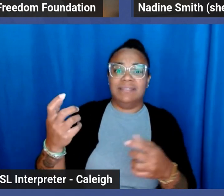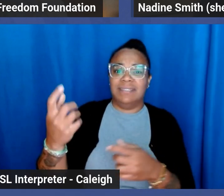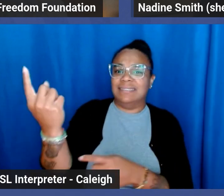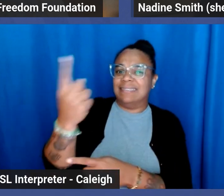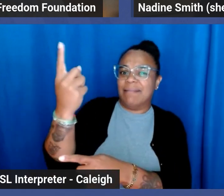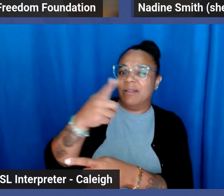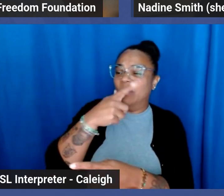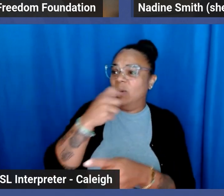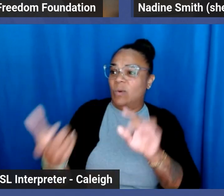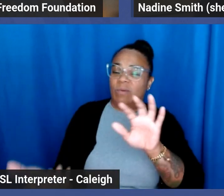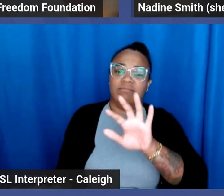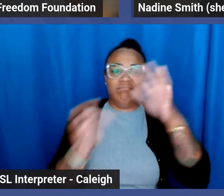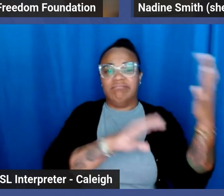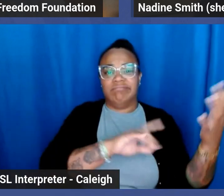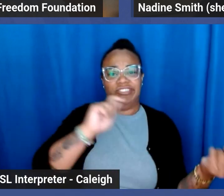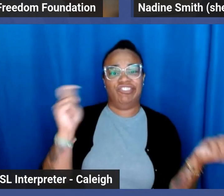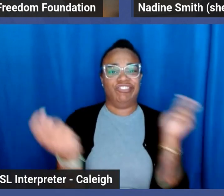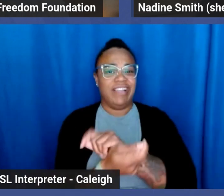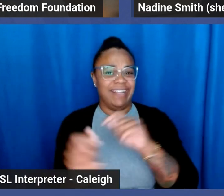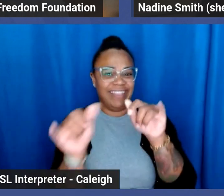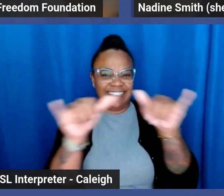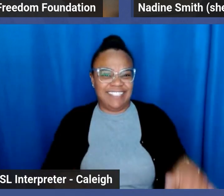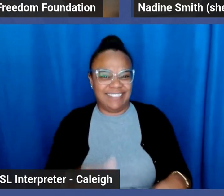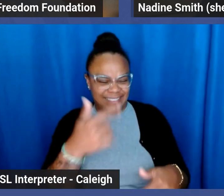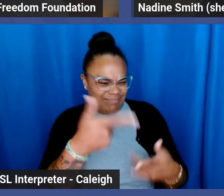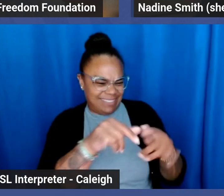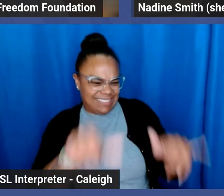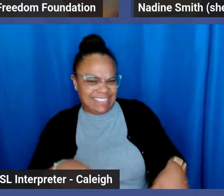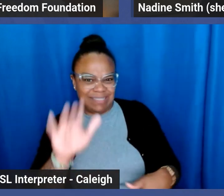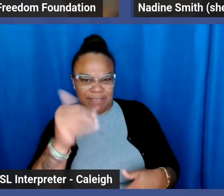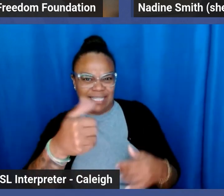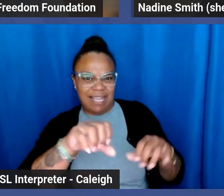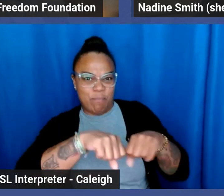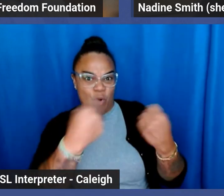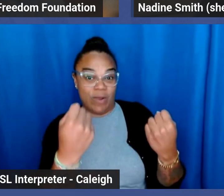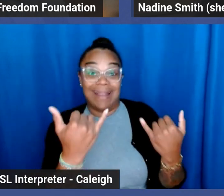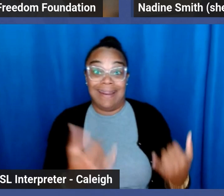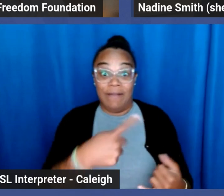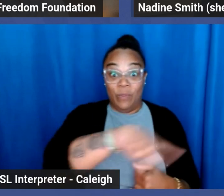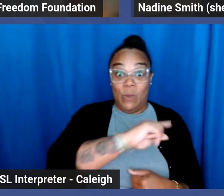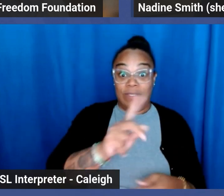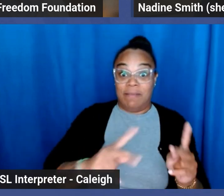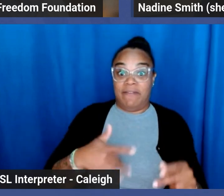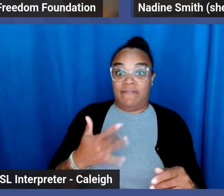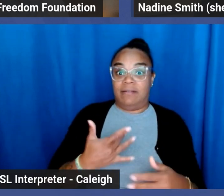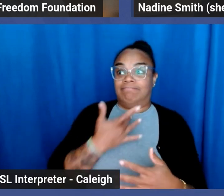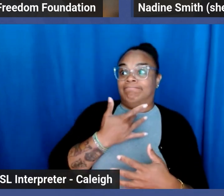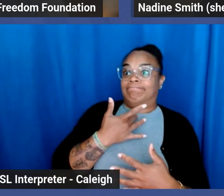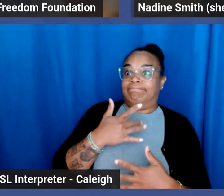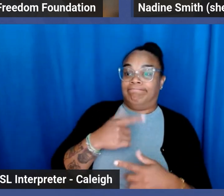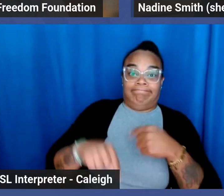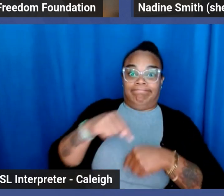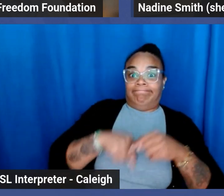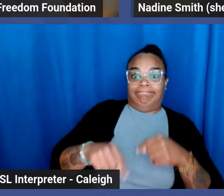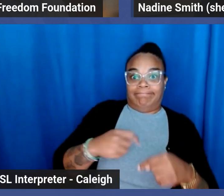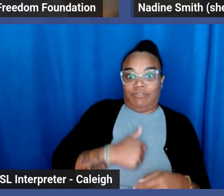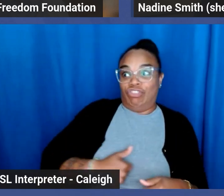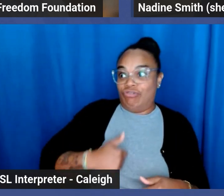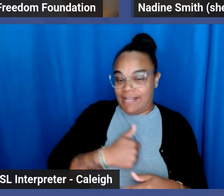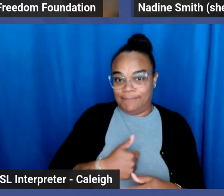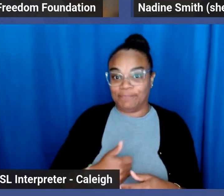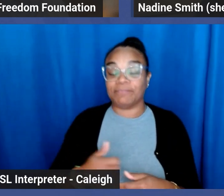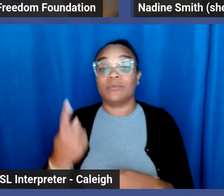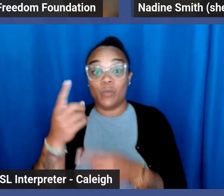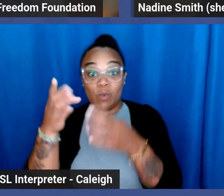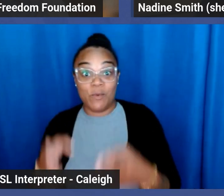pretty broken to me." Right. A friend of mine who was a big Trump supporter and now runs an organization